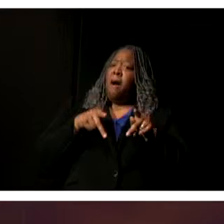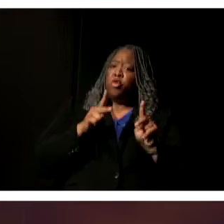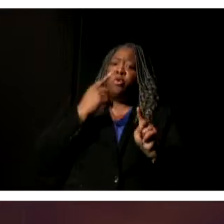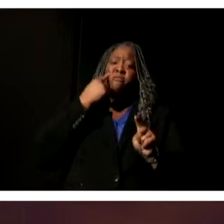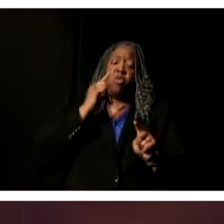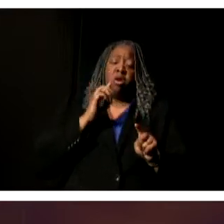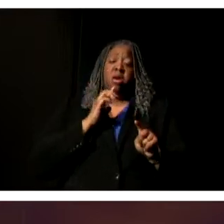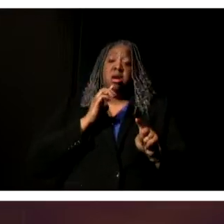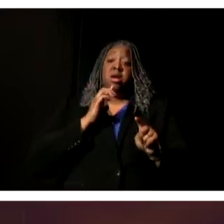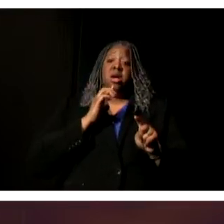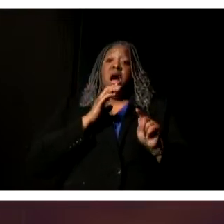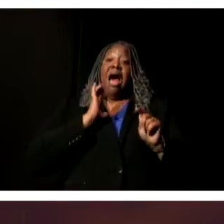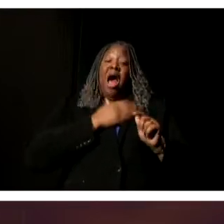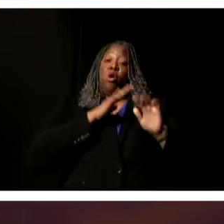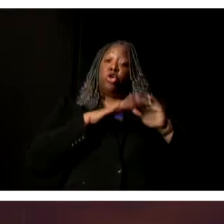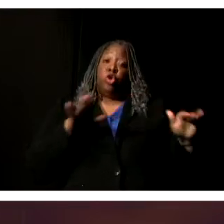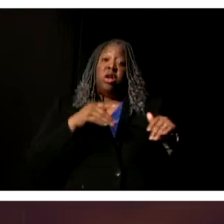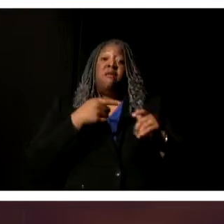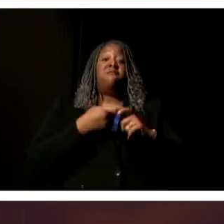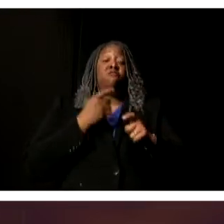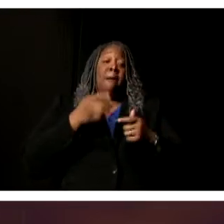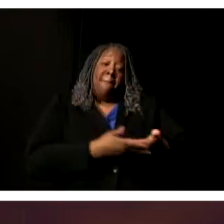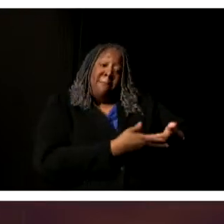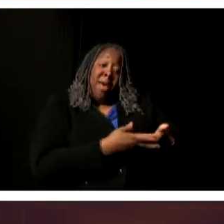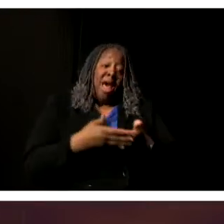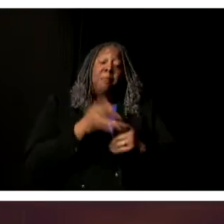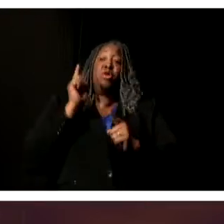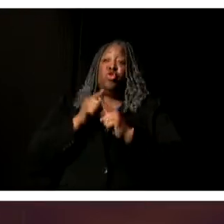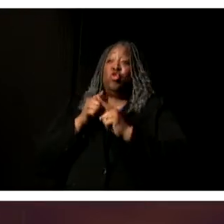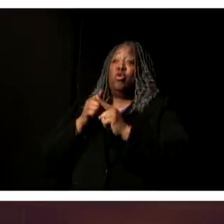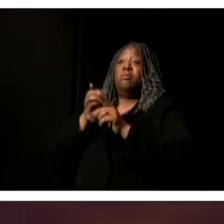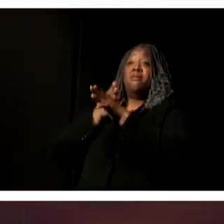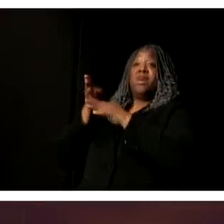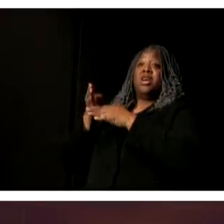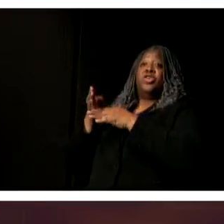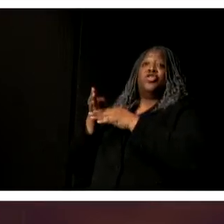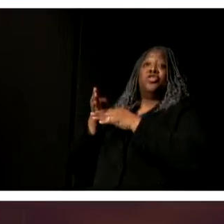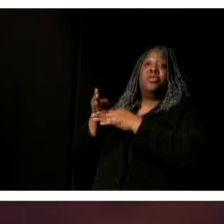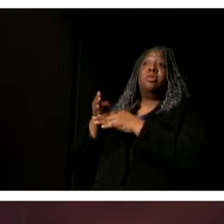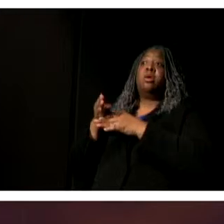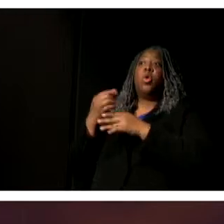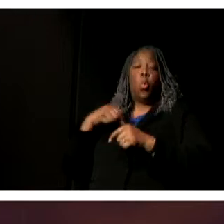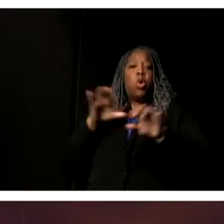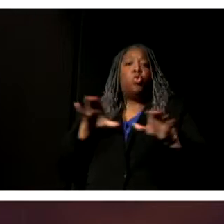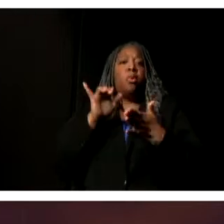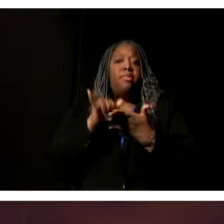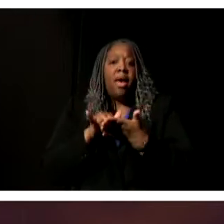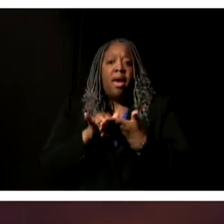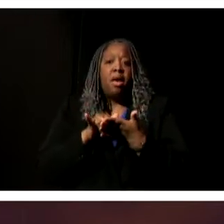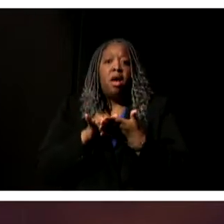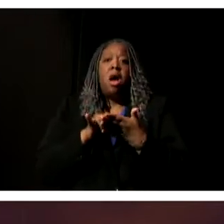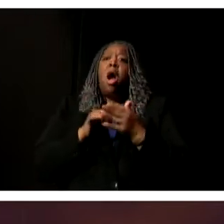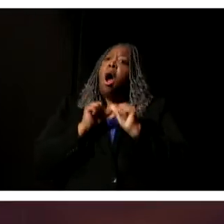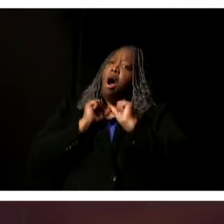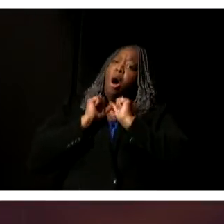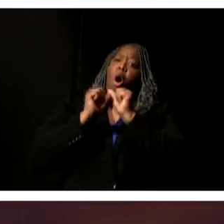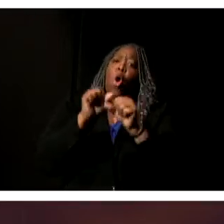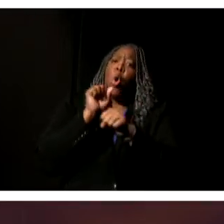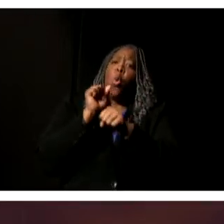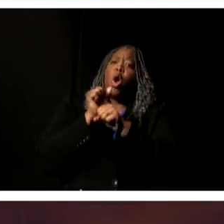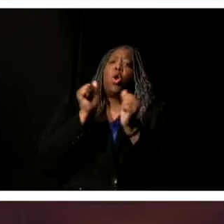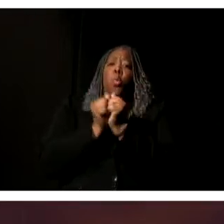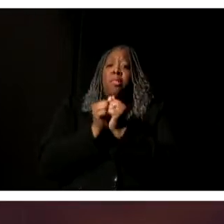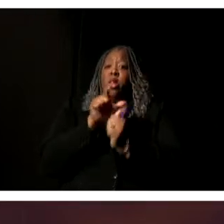from cradle to career. And when we are doing just that in our ongoing work with the Little Rock School